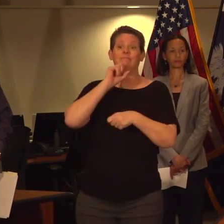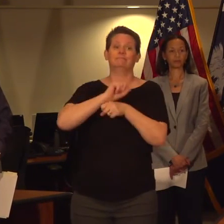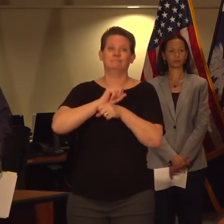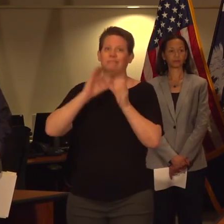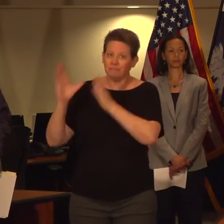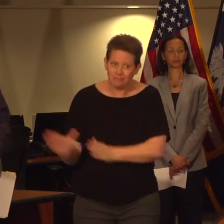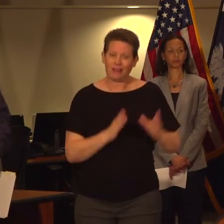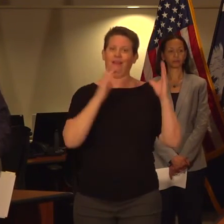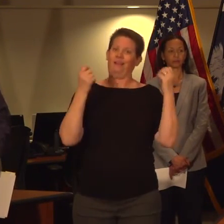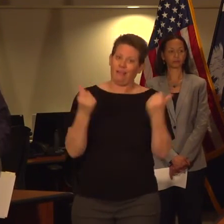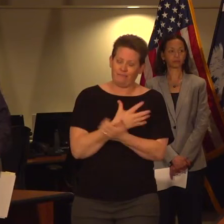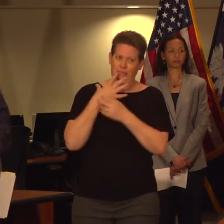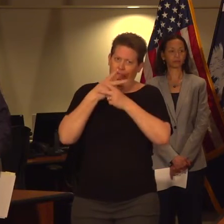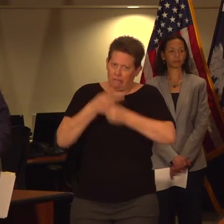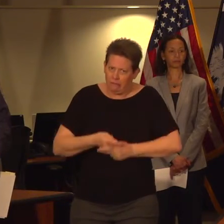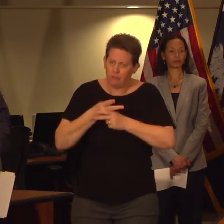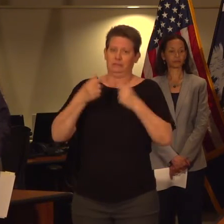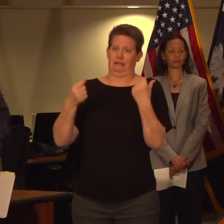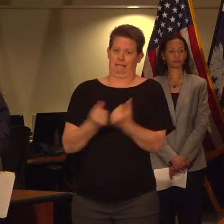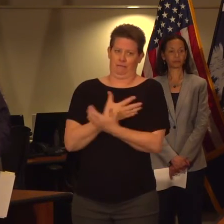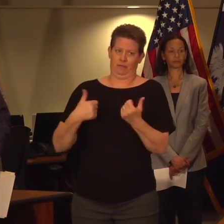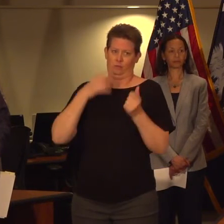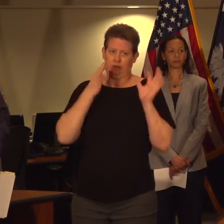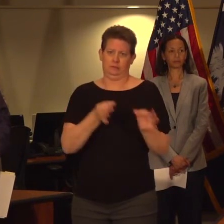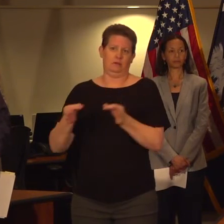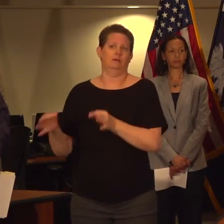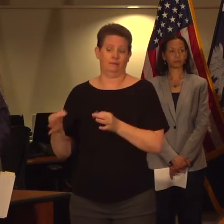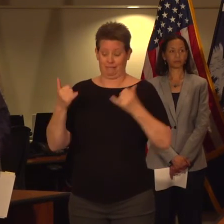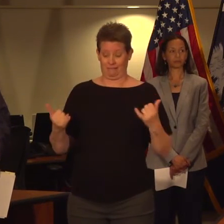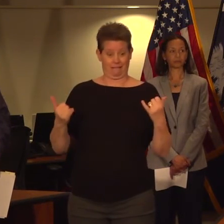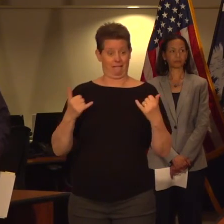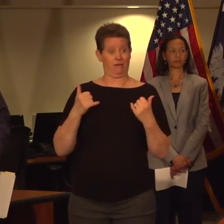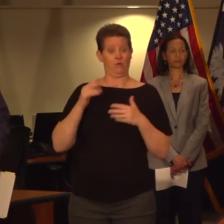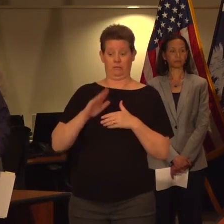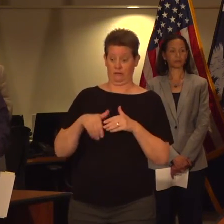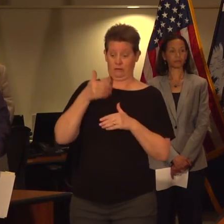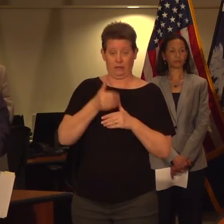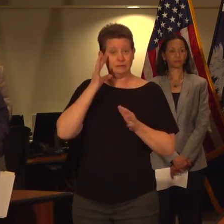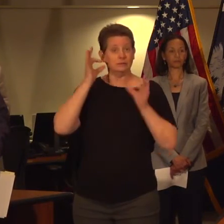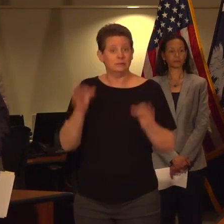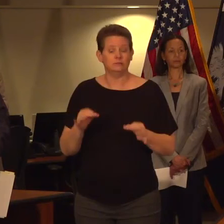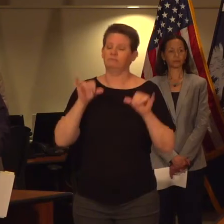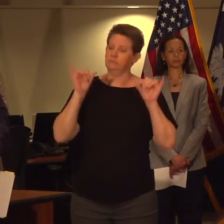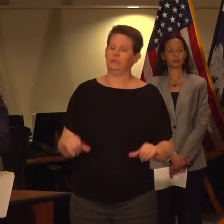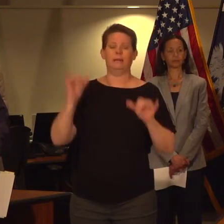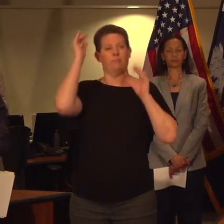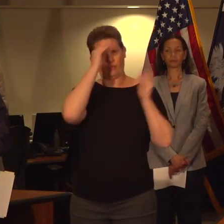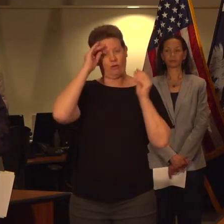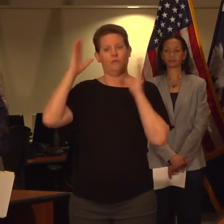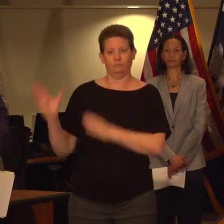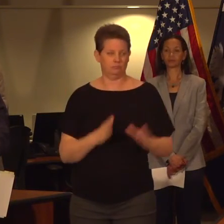and cautious in every step we have taken. This is another step that we have taken with that same context. Yes,